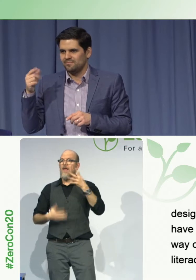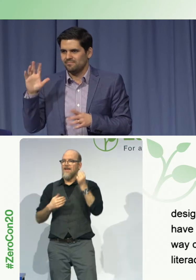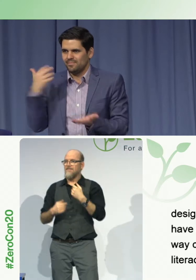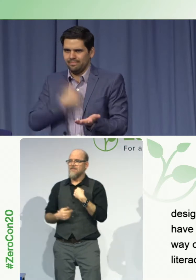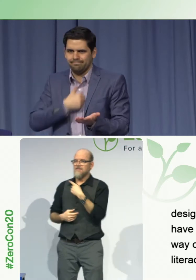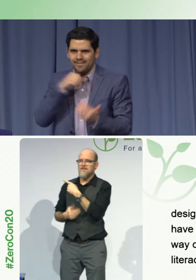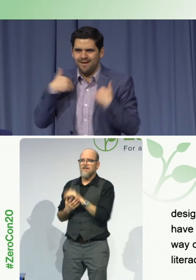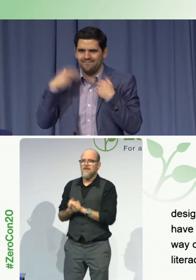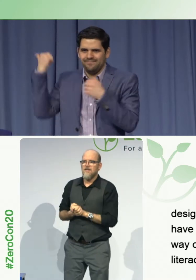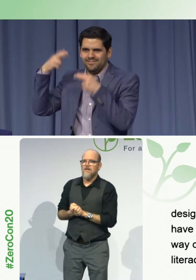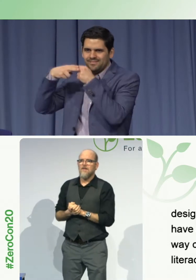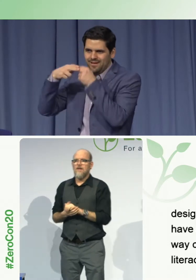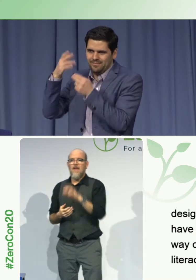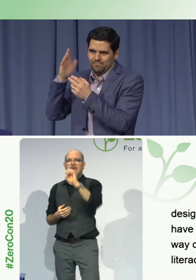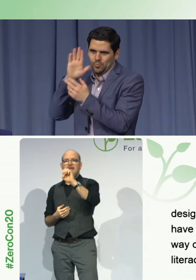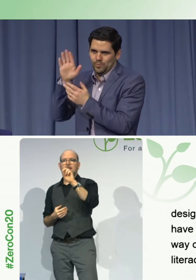www.edu-links.org.